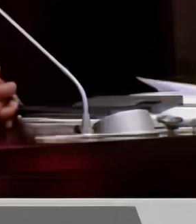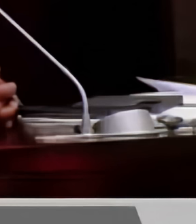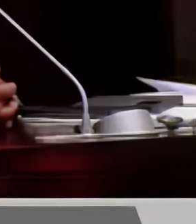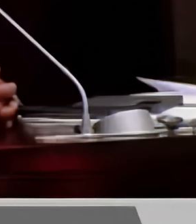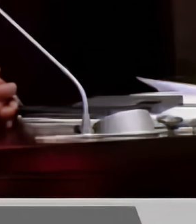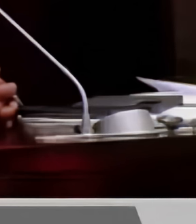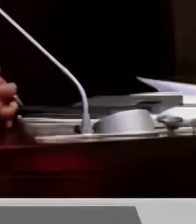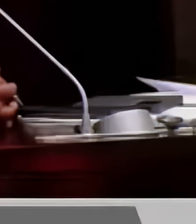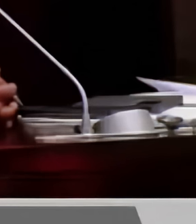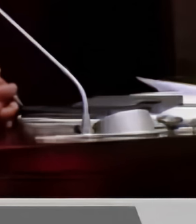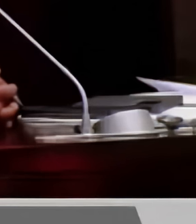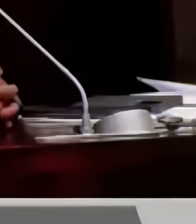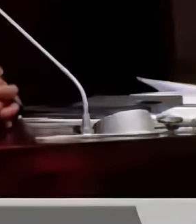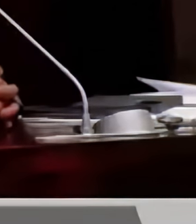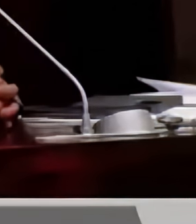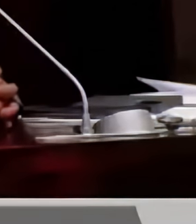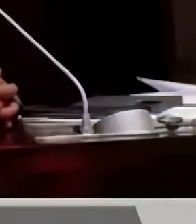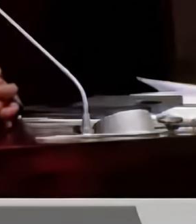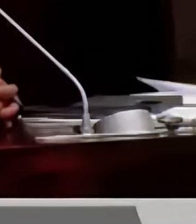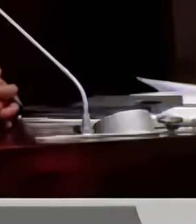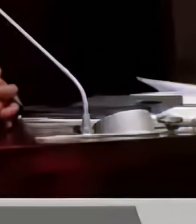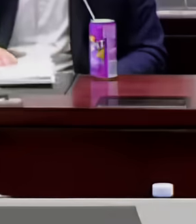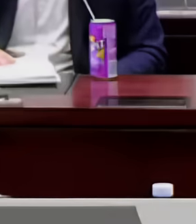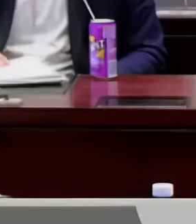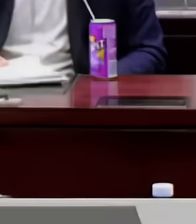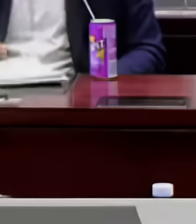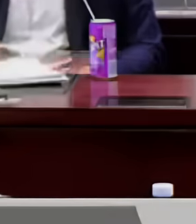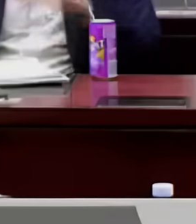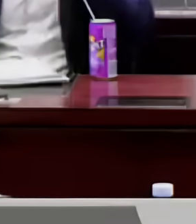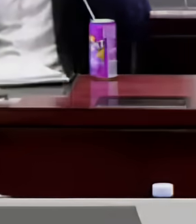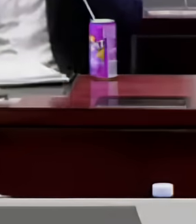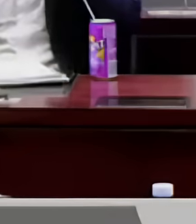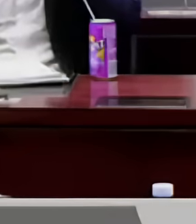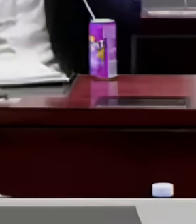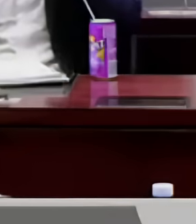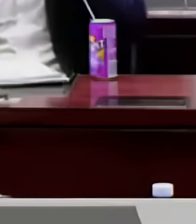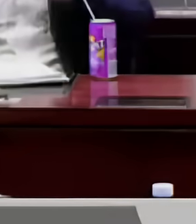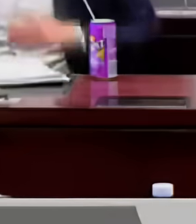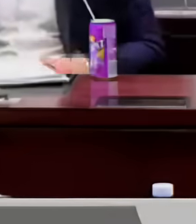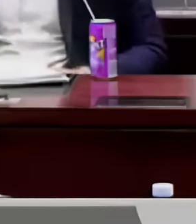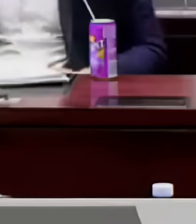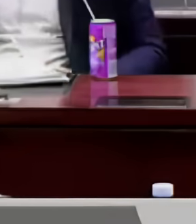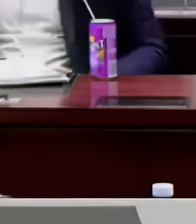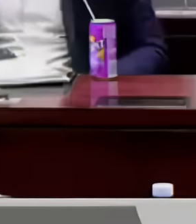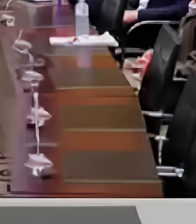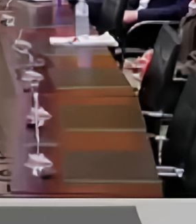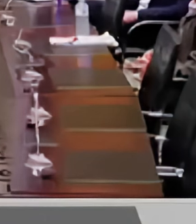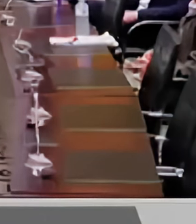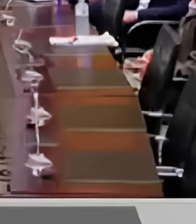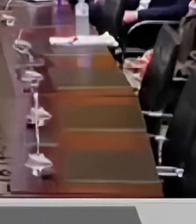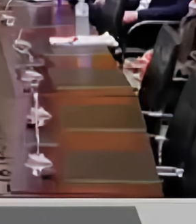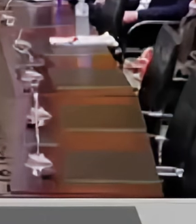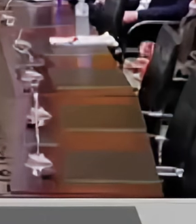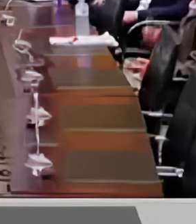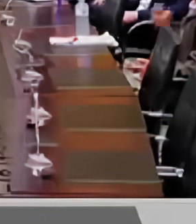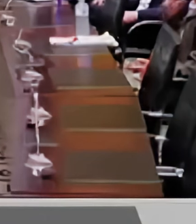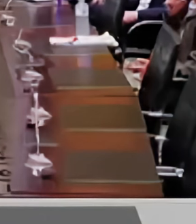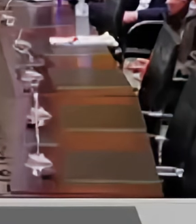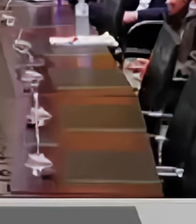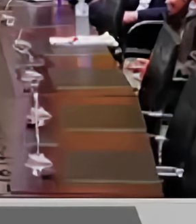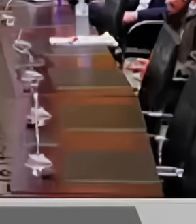Mokhotsi, who are saying he has been collecting money, financing ANC programs, and this money has been collecting